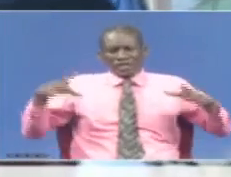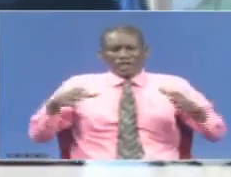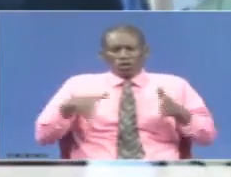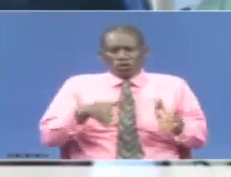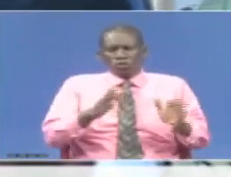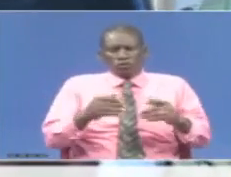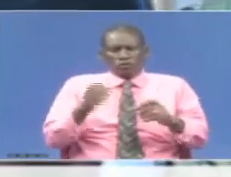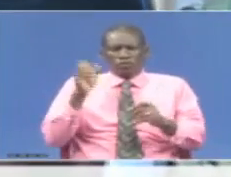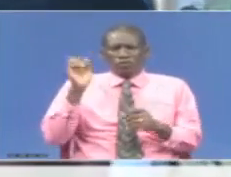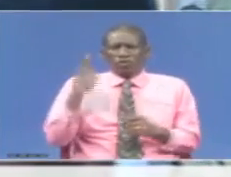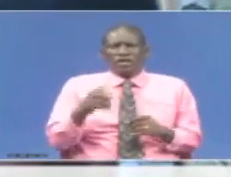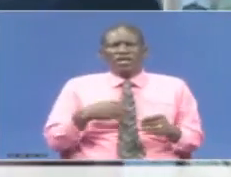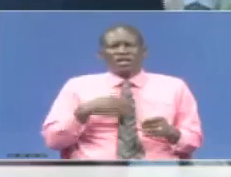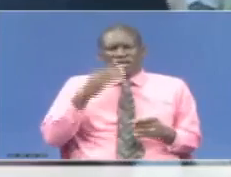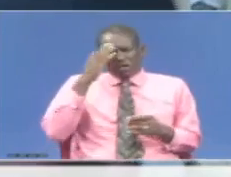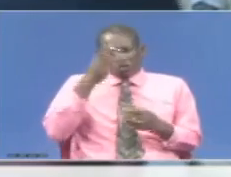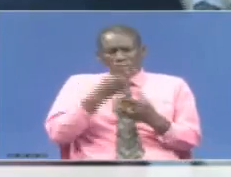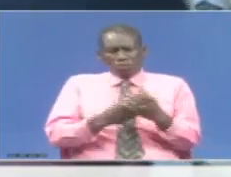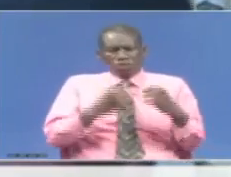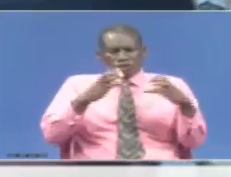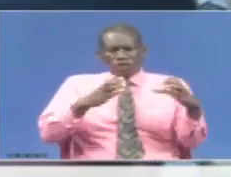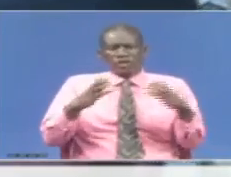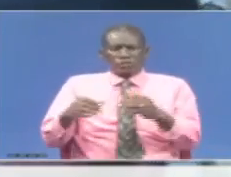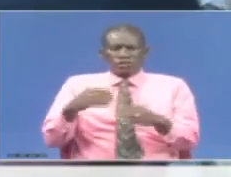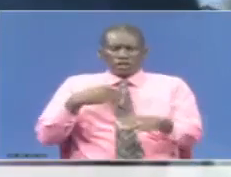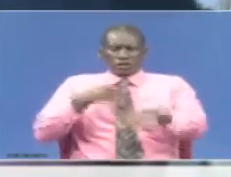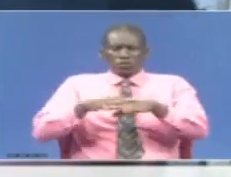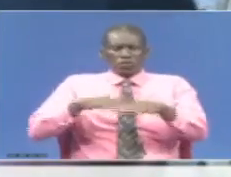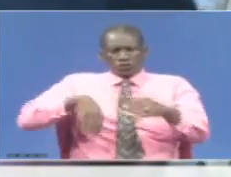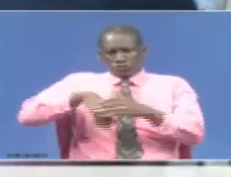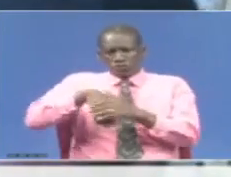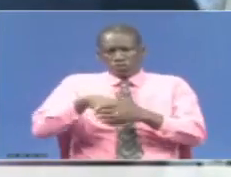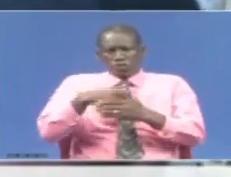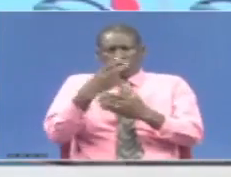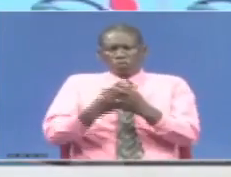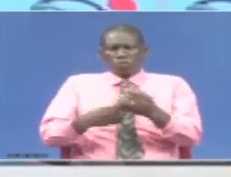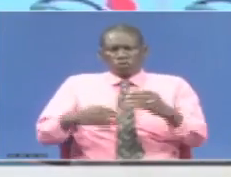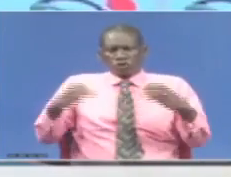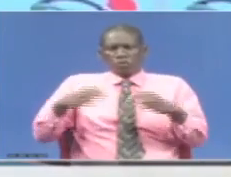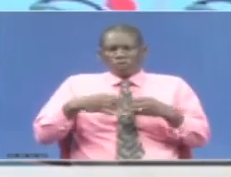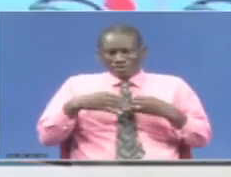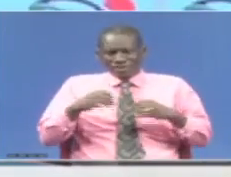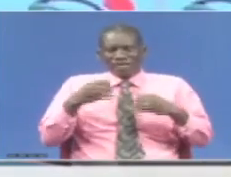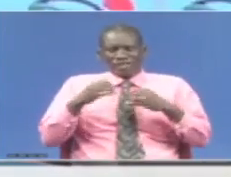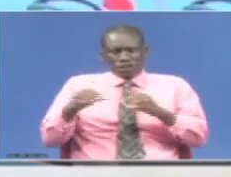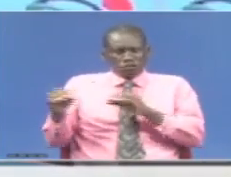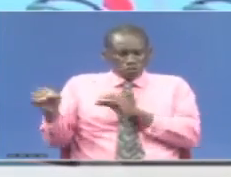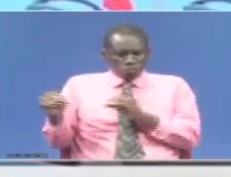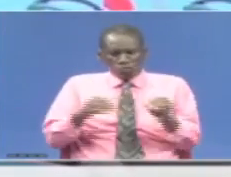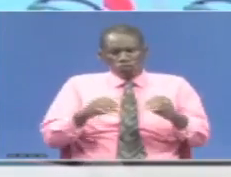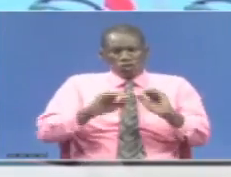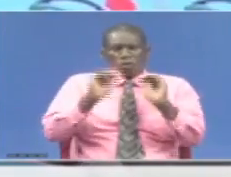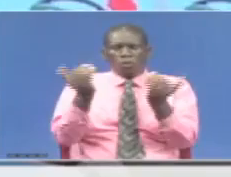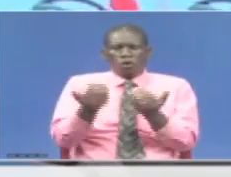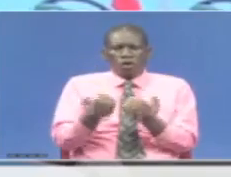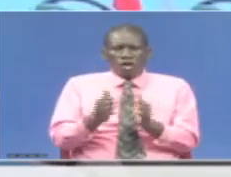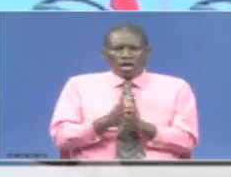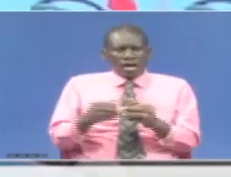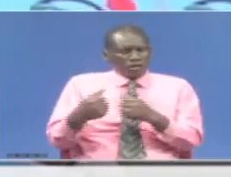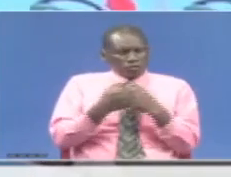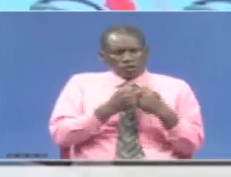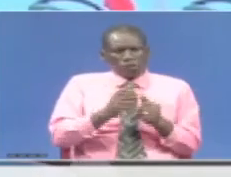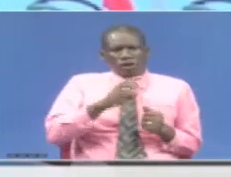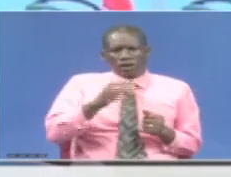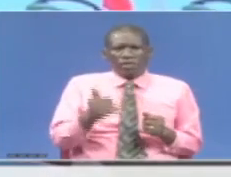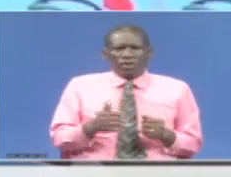distance. And I think both teams played really good football. I thought both teams were trying to pass and move the ball and caused each other challenges. There was, I think